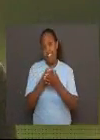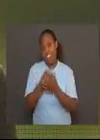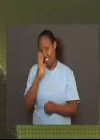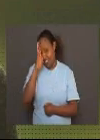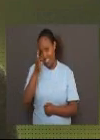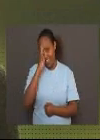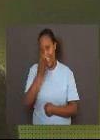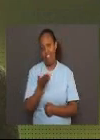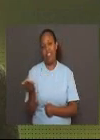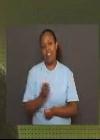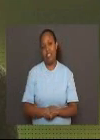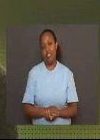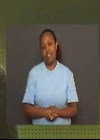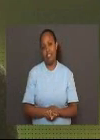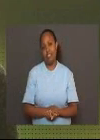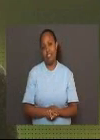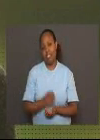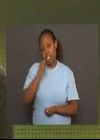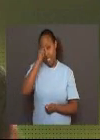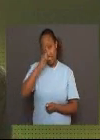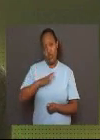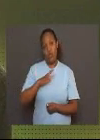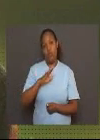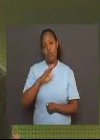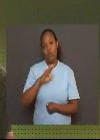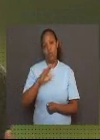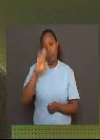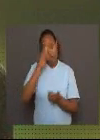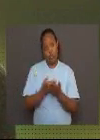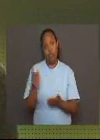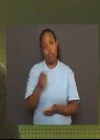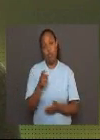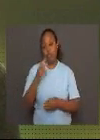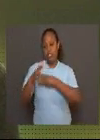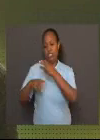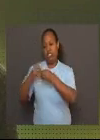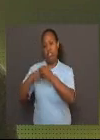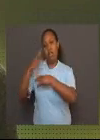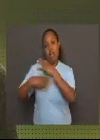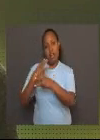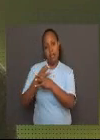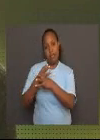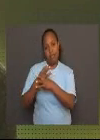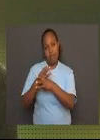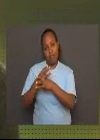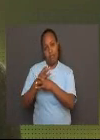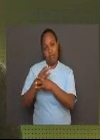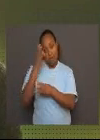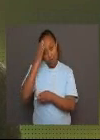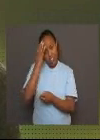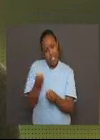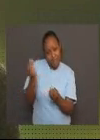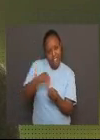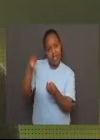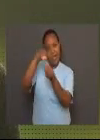It is part of being human to wonder about the world and to want to know more.